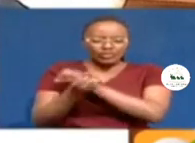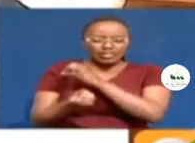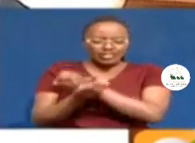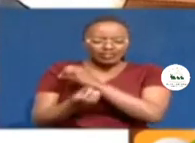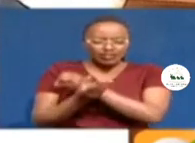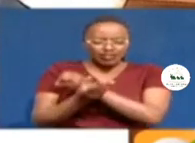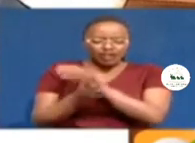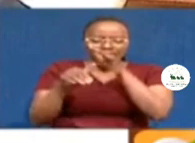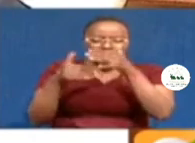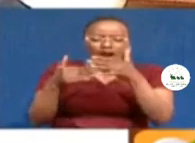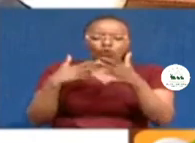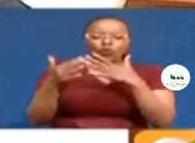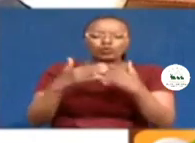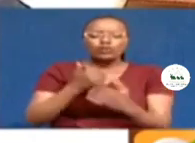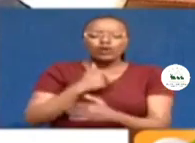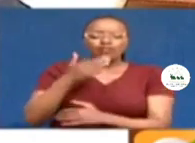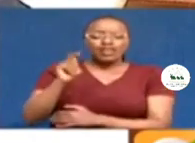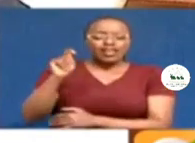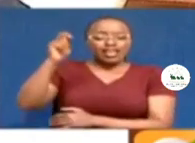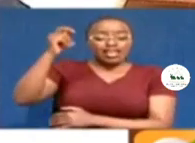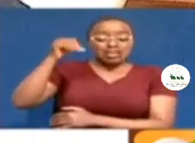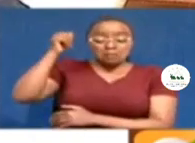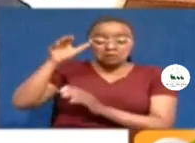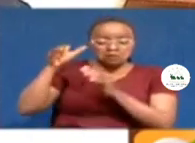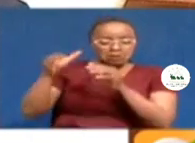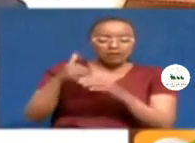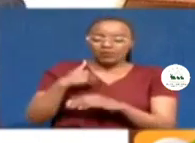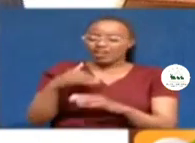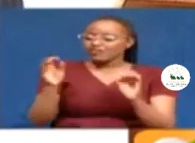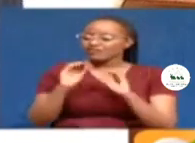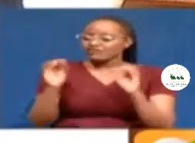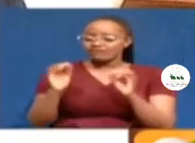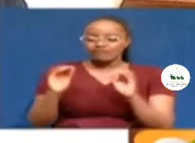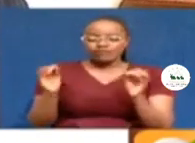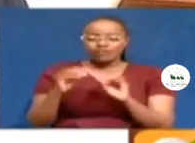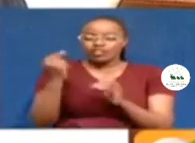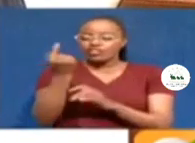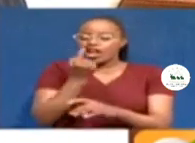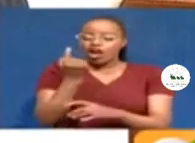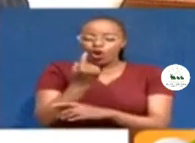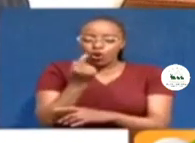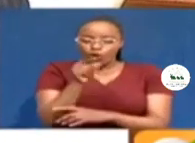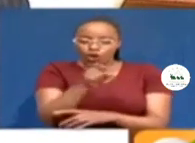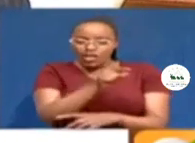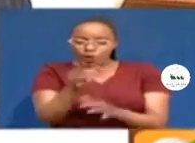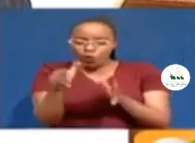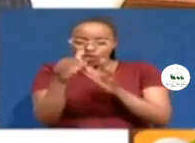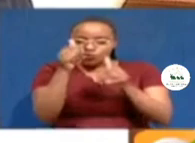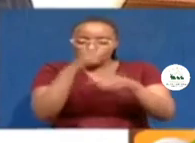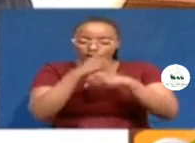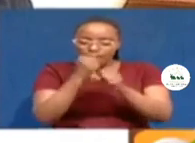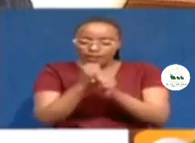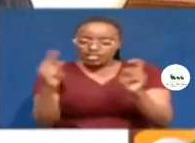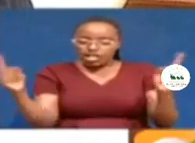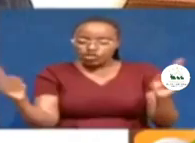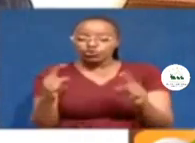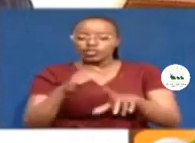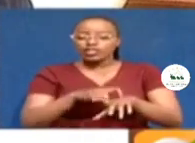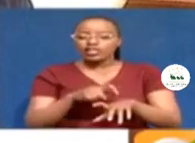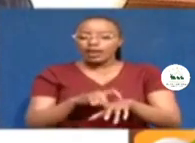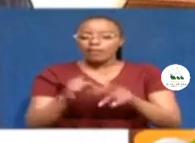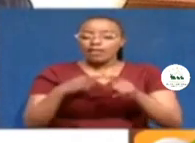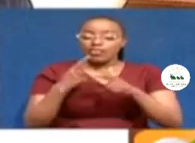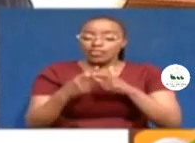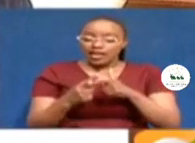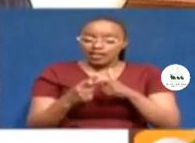the contraption that we have in Kenya's political parties. They are vehicles that are crafted periodically